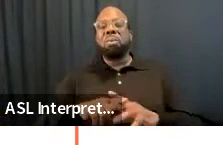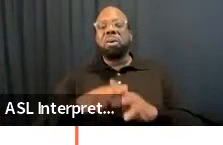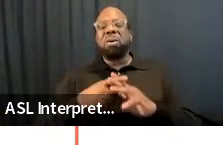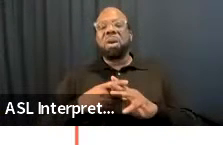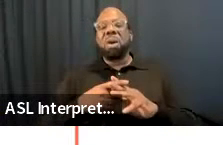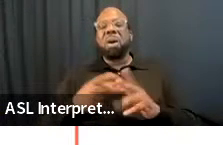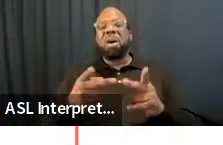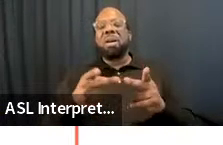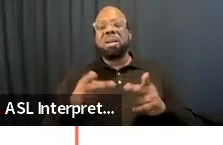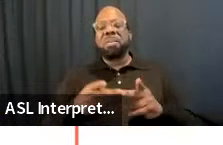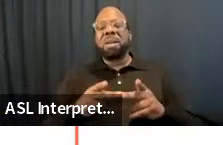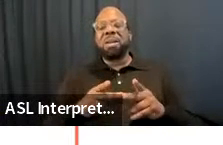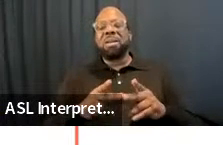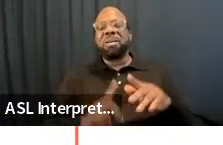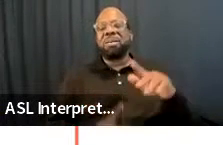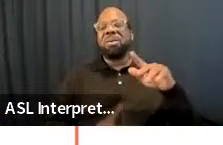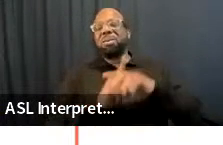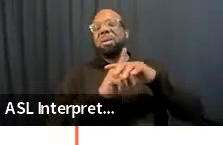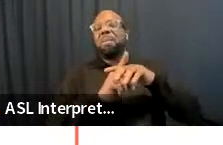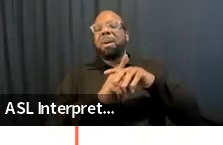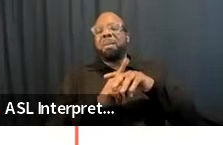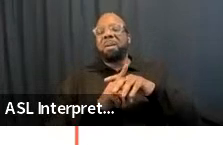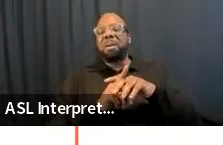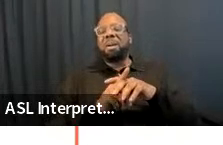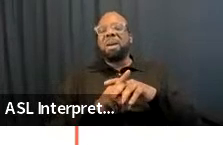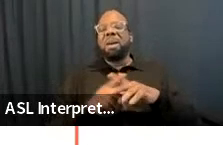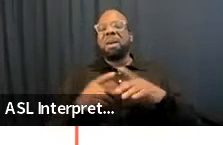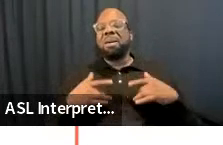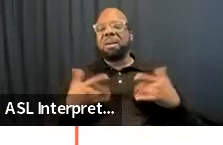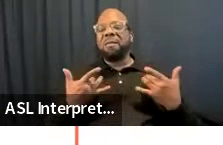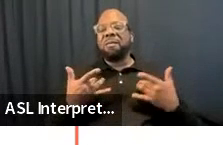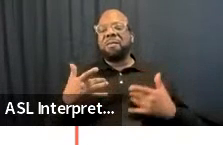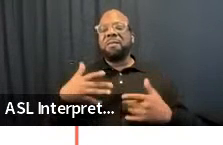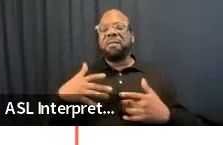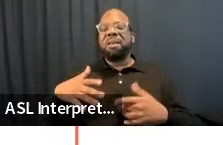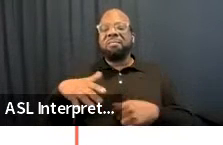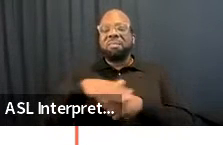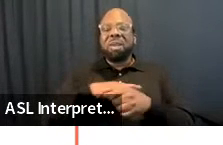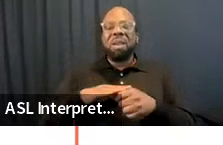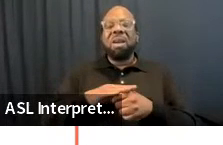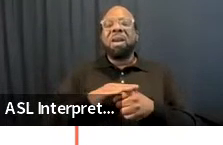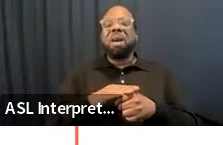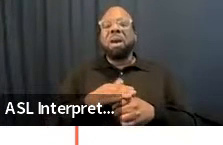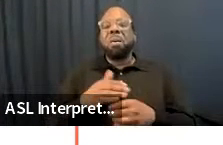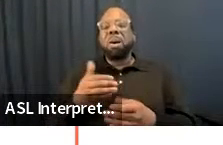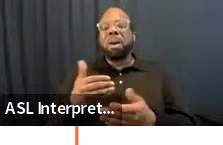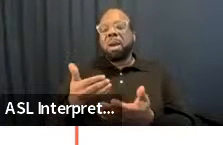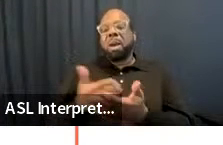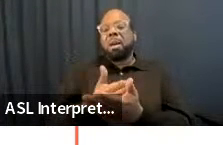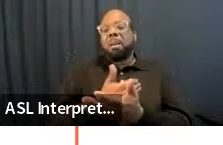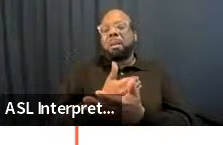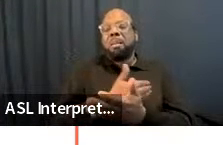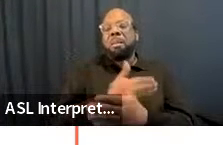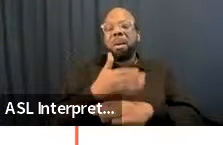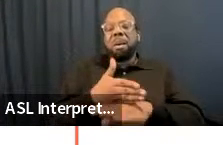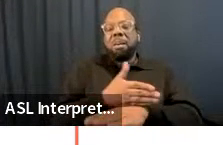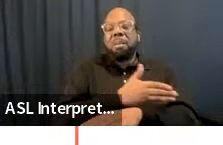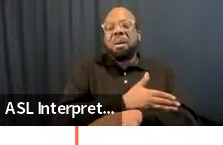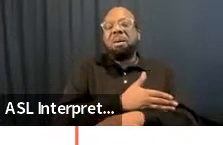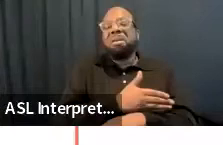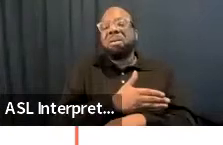event space to support local small businesses and modernizing the zoning categories, are you including this type of property